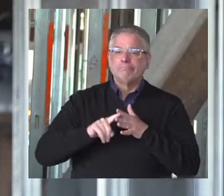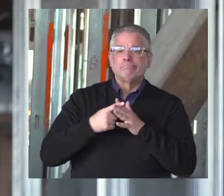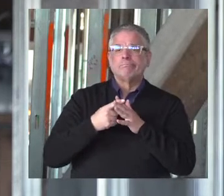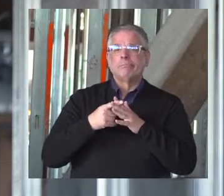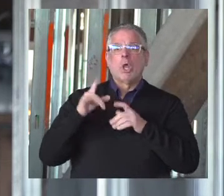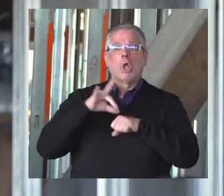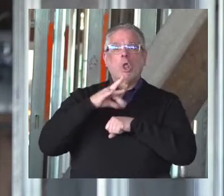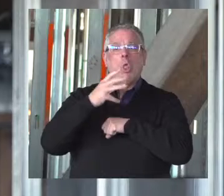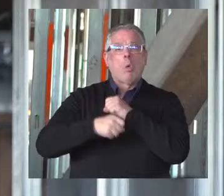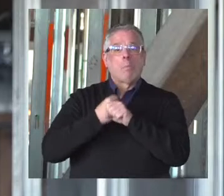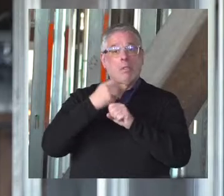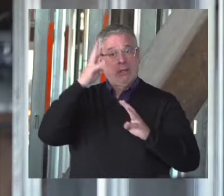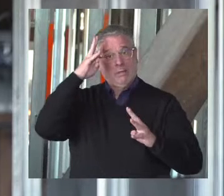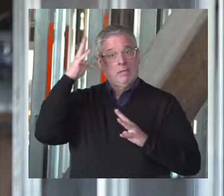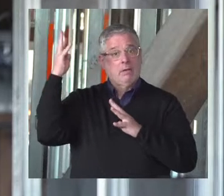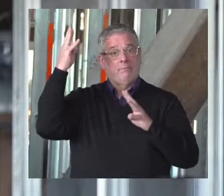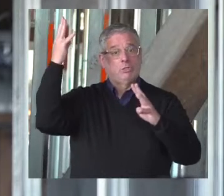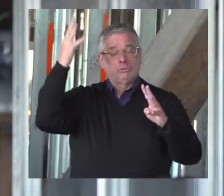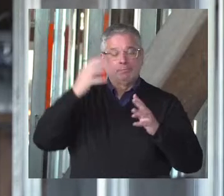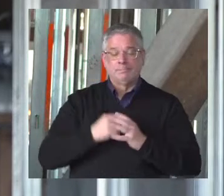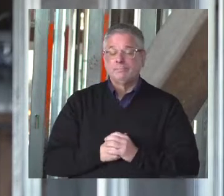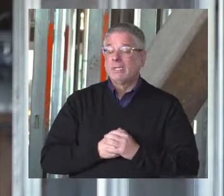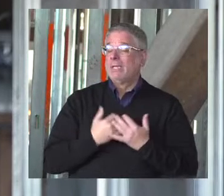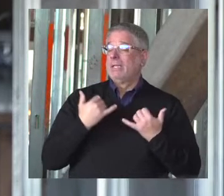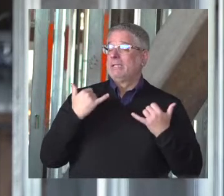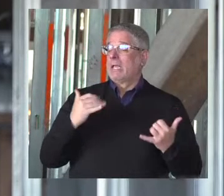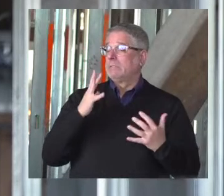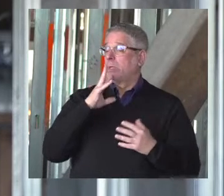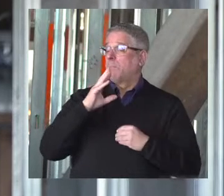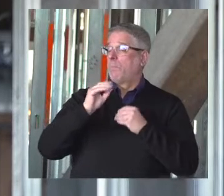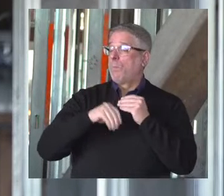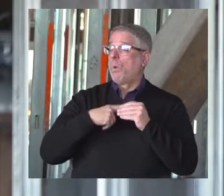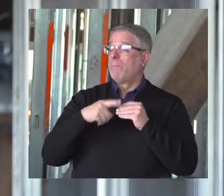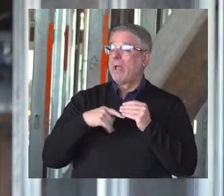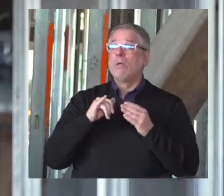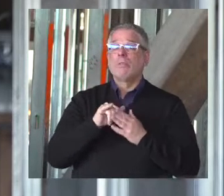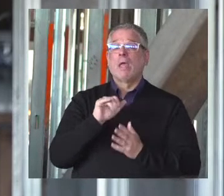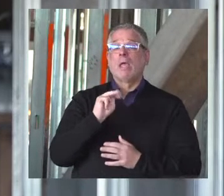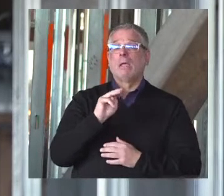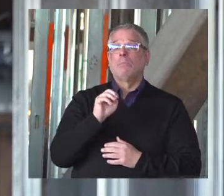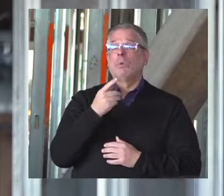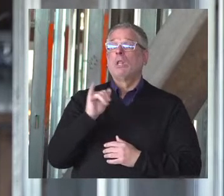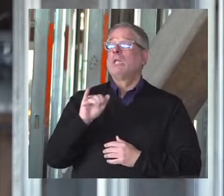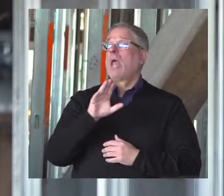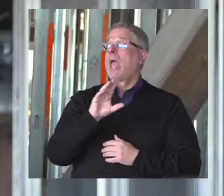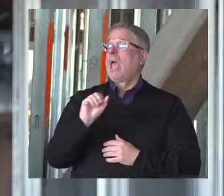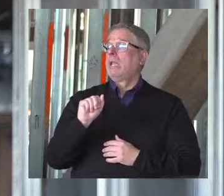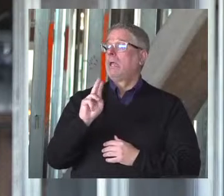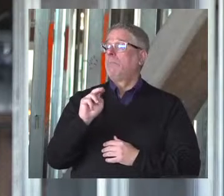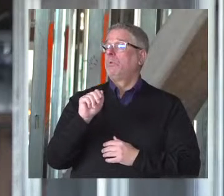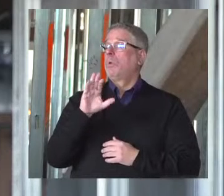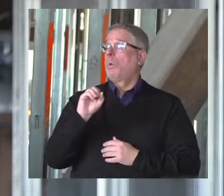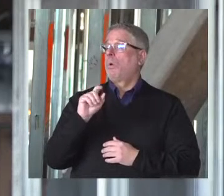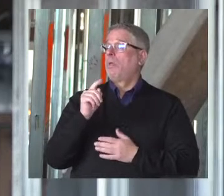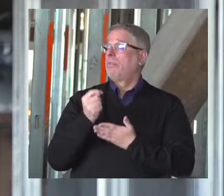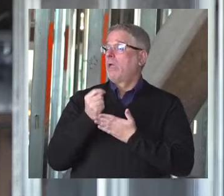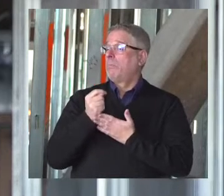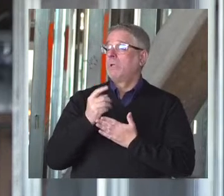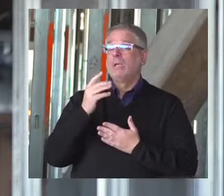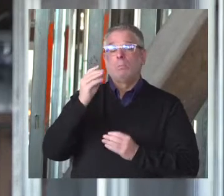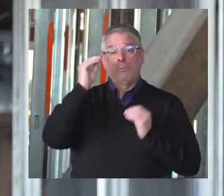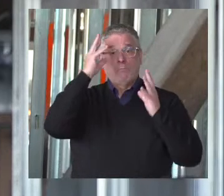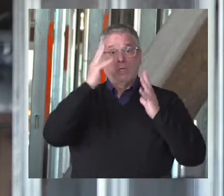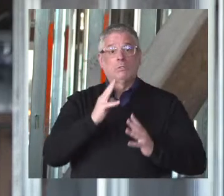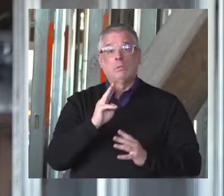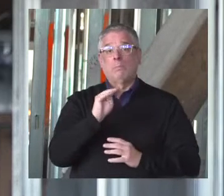global innovation. Now, to speak more about the fields of immunology and immunotherapy, I'd like to introduce UCLA Professor